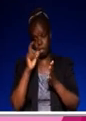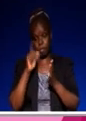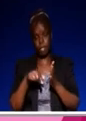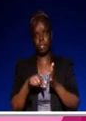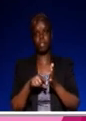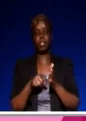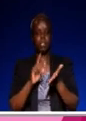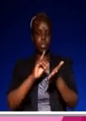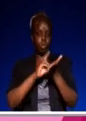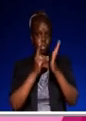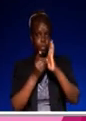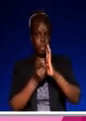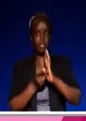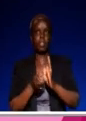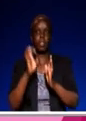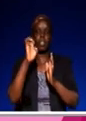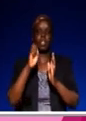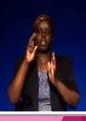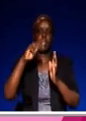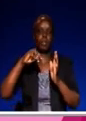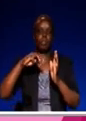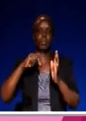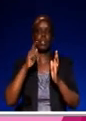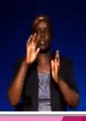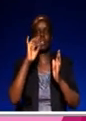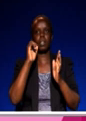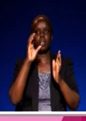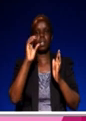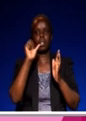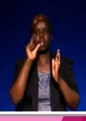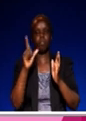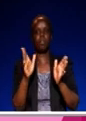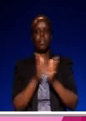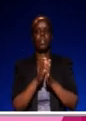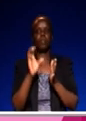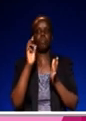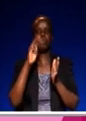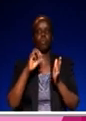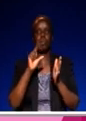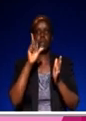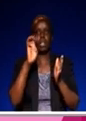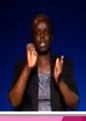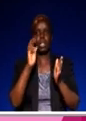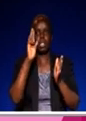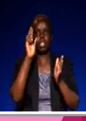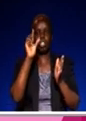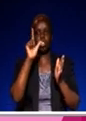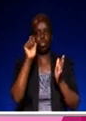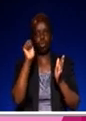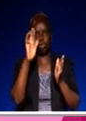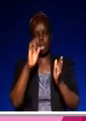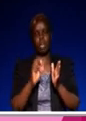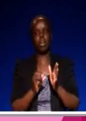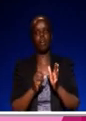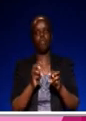to define the empirical formula and the molecular formula. The learner should be able to, should also be